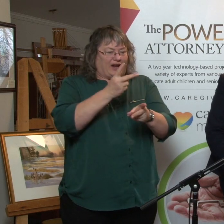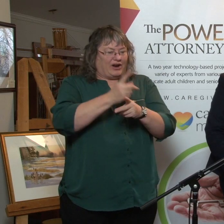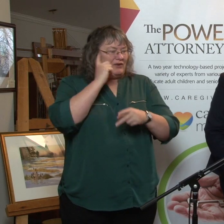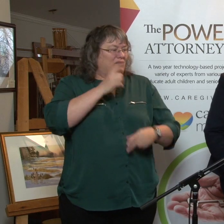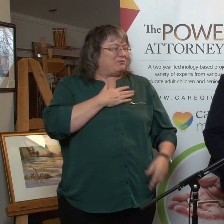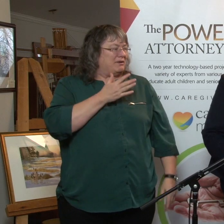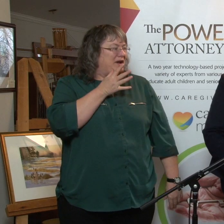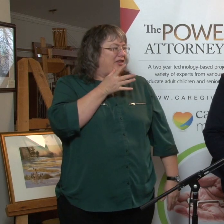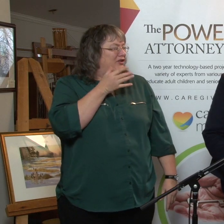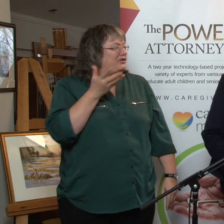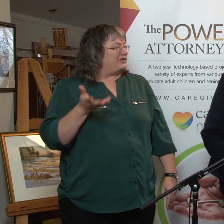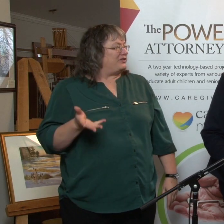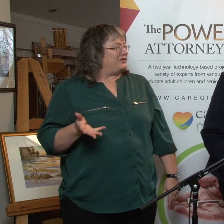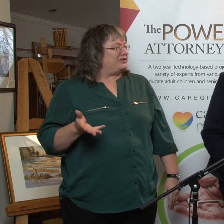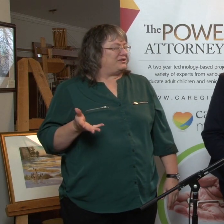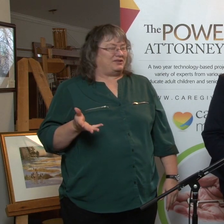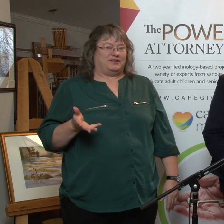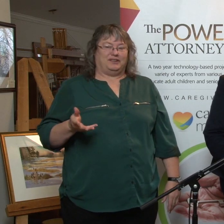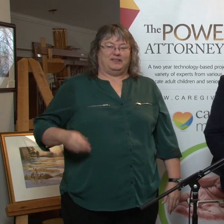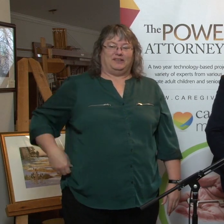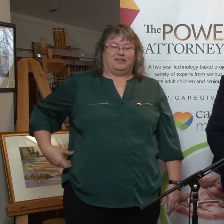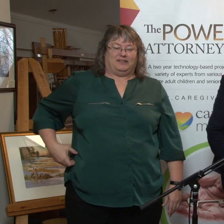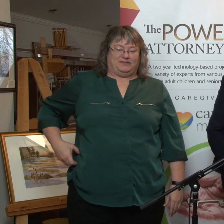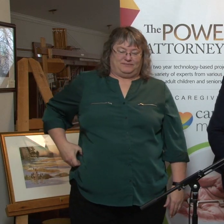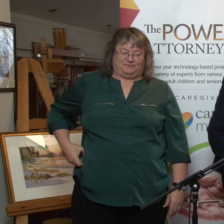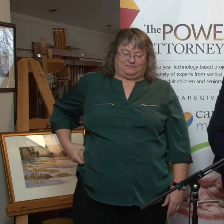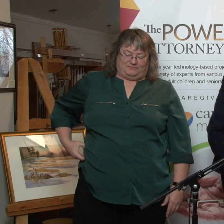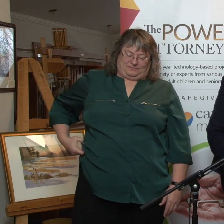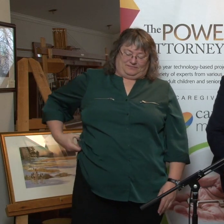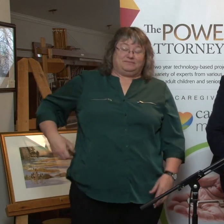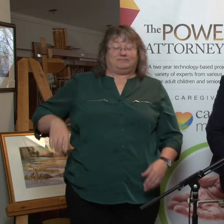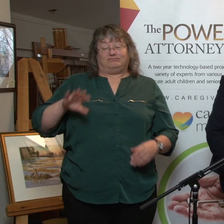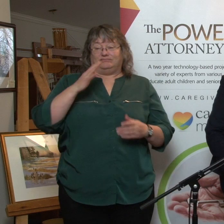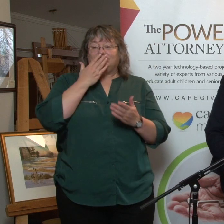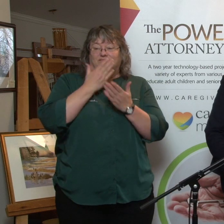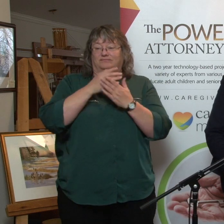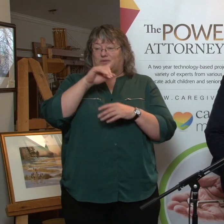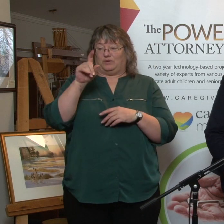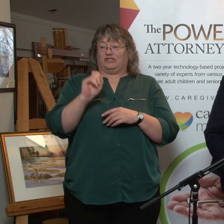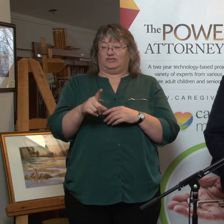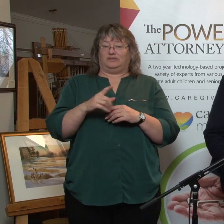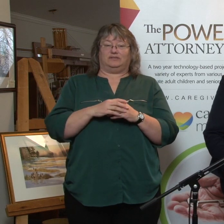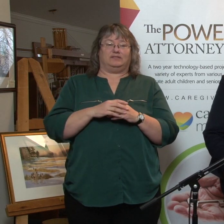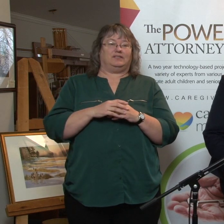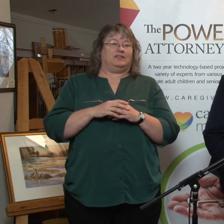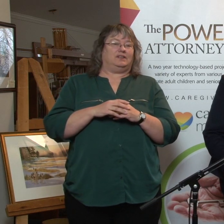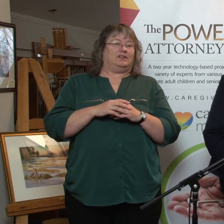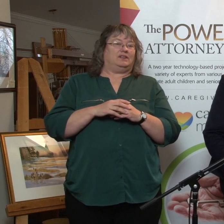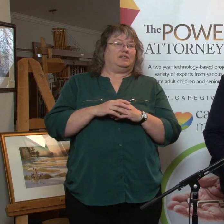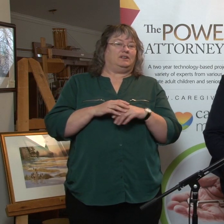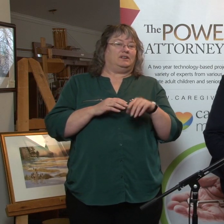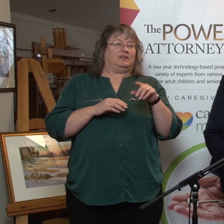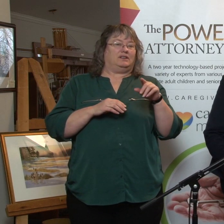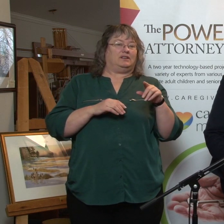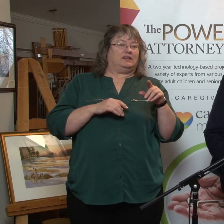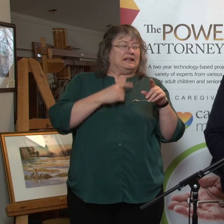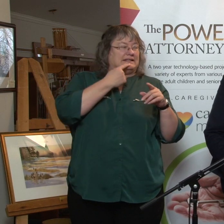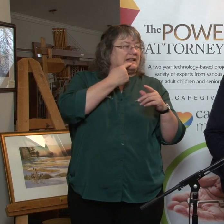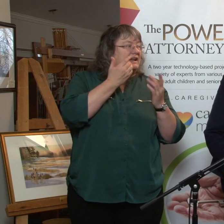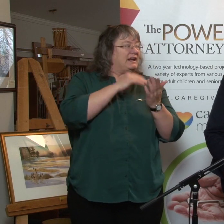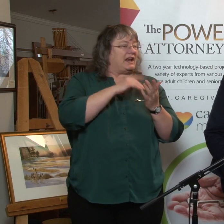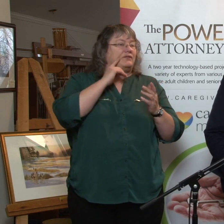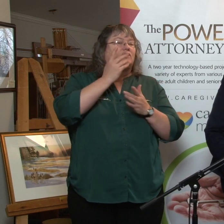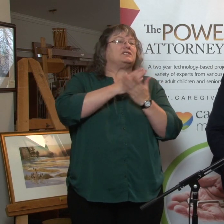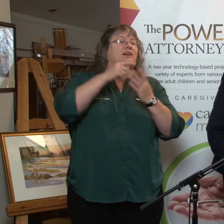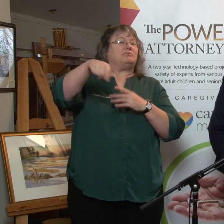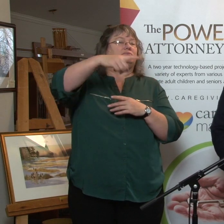mother the way I have. That's a very, very good question. And you. Could you repeat the question for the people at home? They